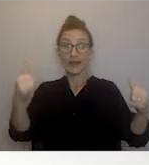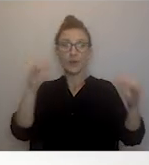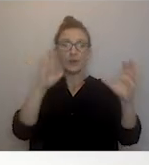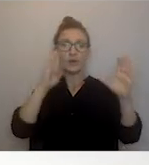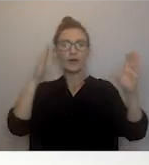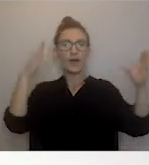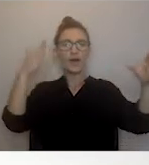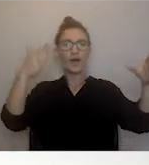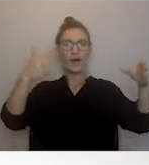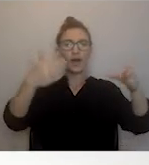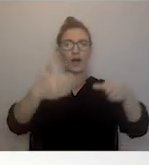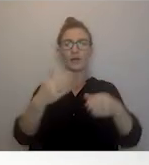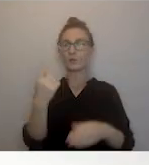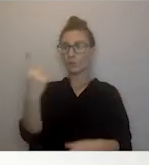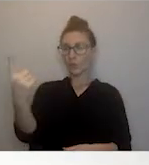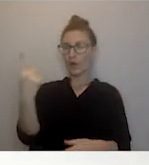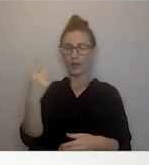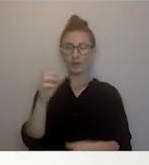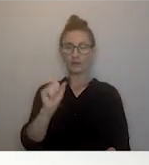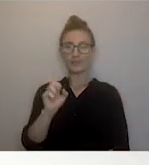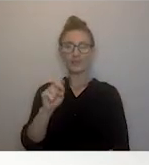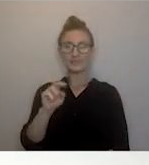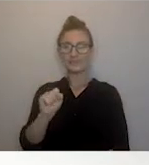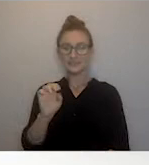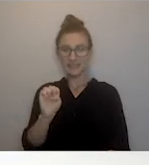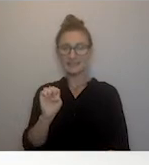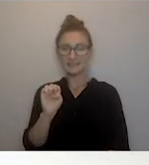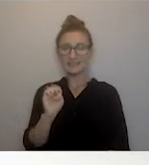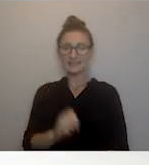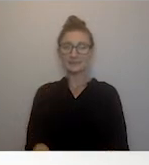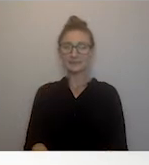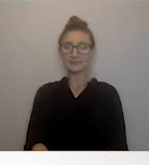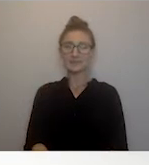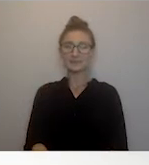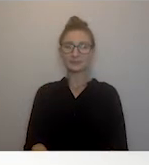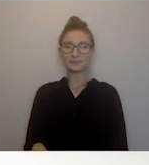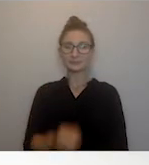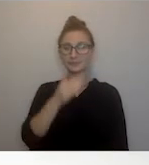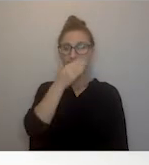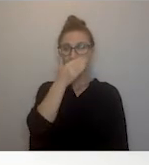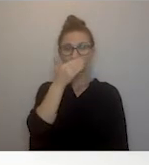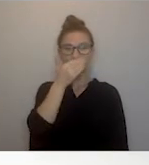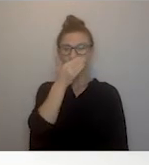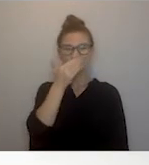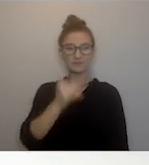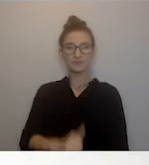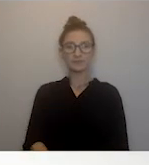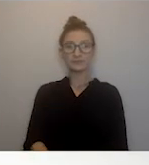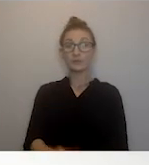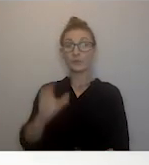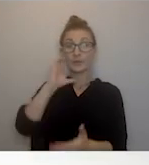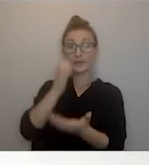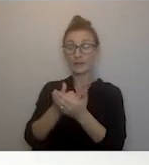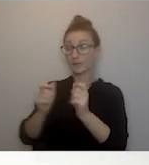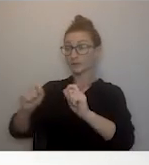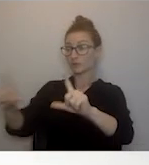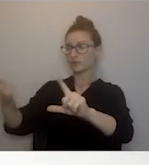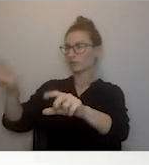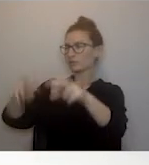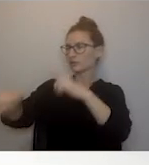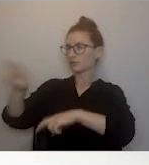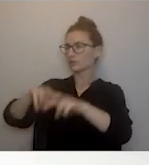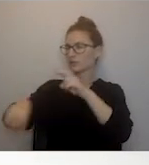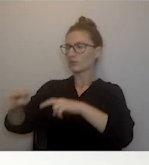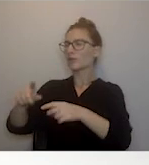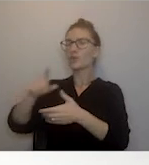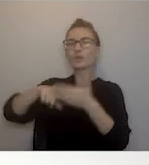all of a sudden you've really focused all of that creative thought into really finite little areas. So Frastic Writing, we're looking at the